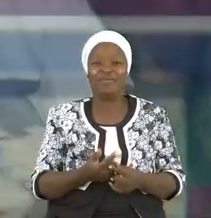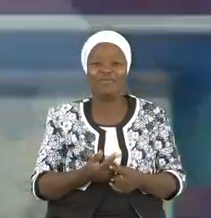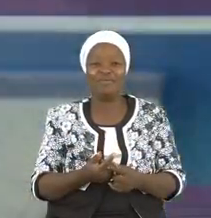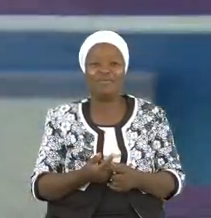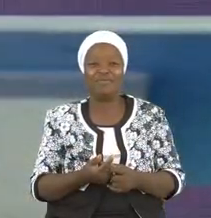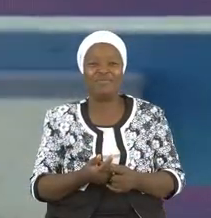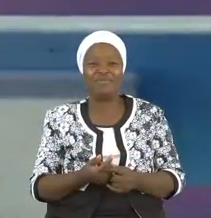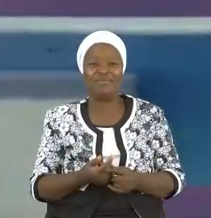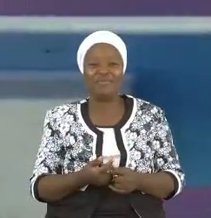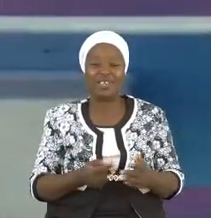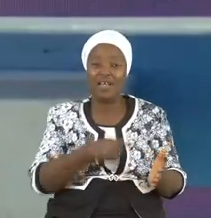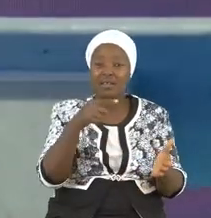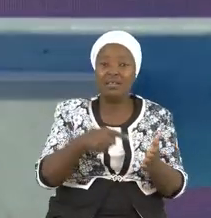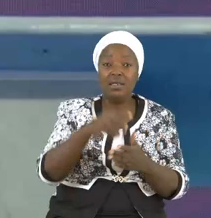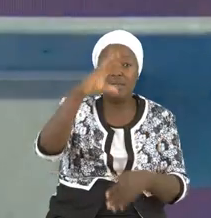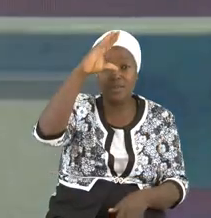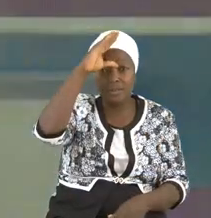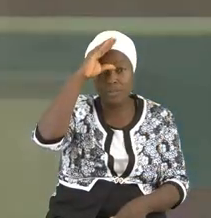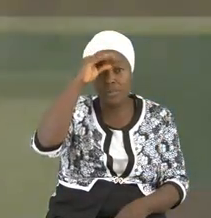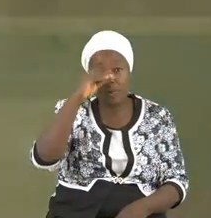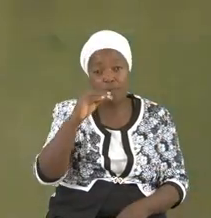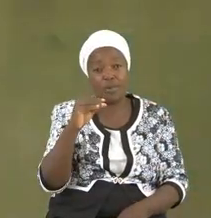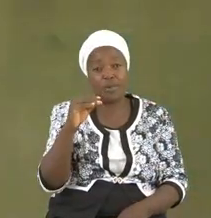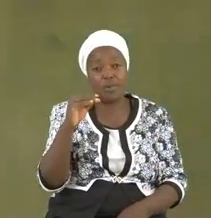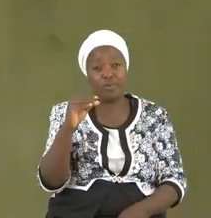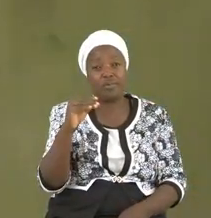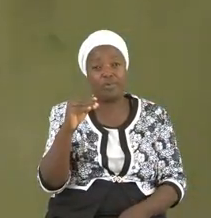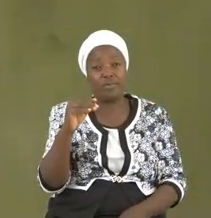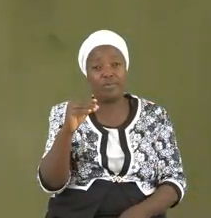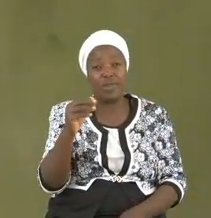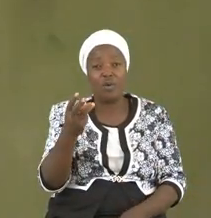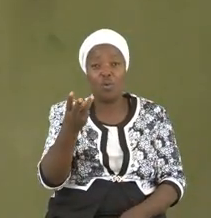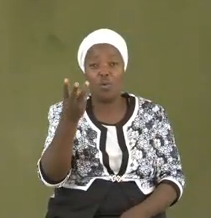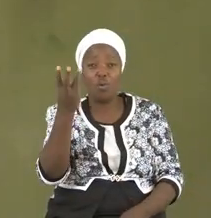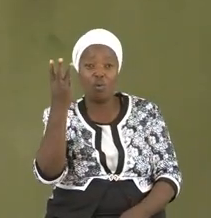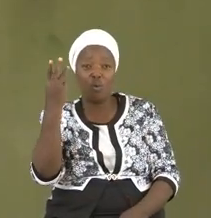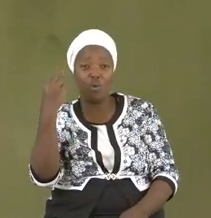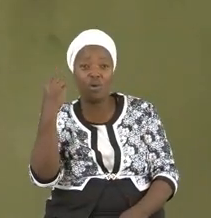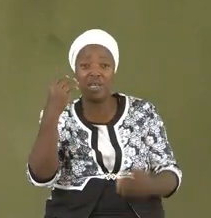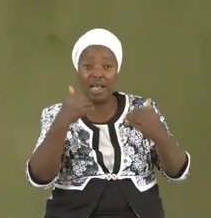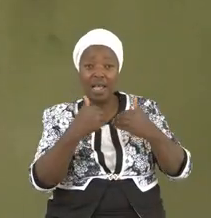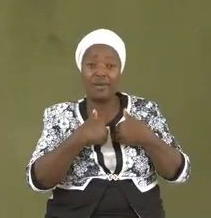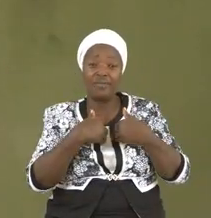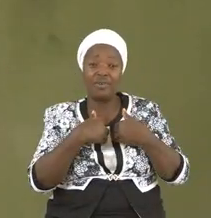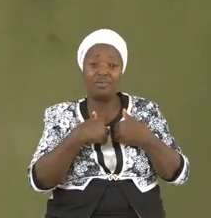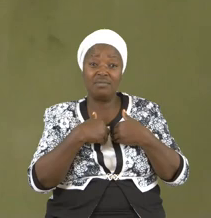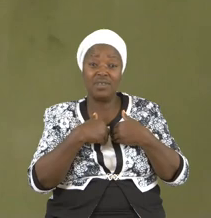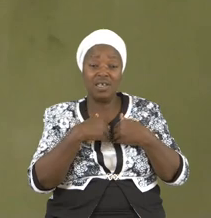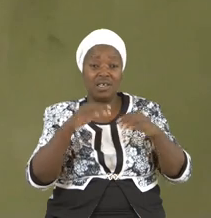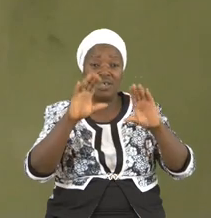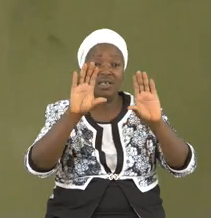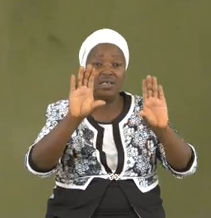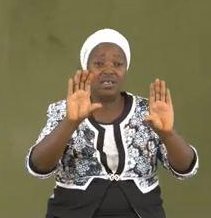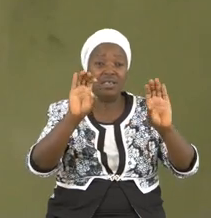This boy was having cerebral problem, damage.